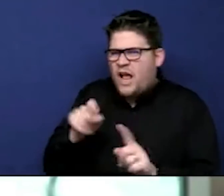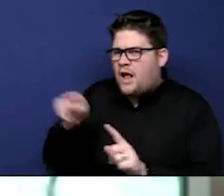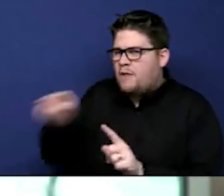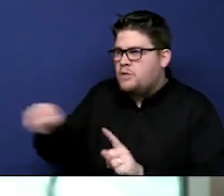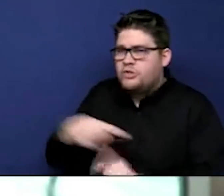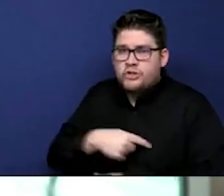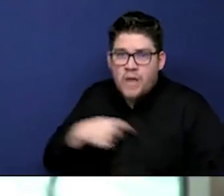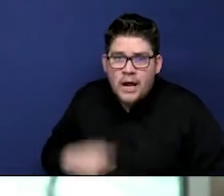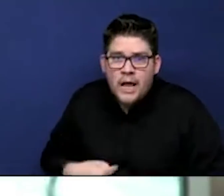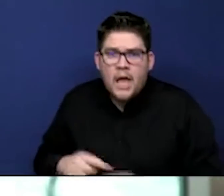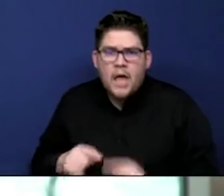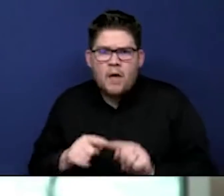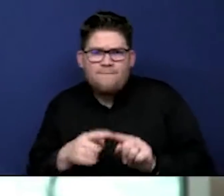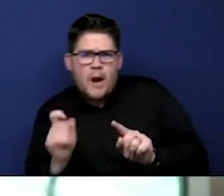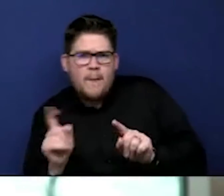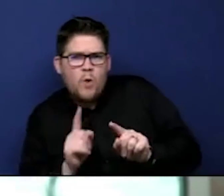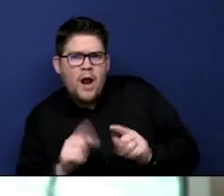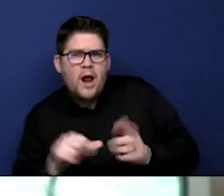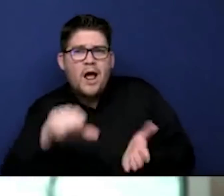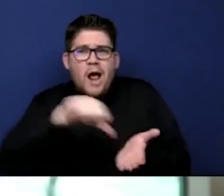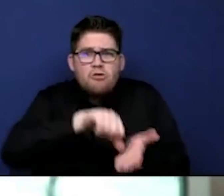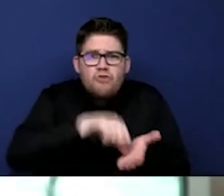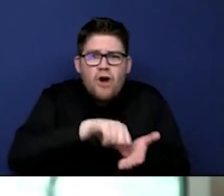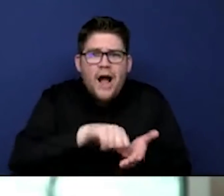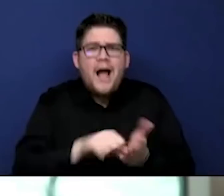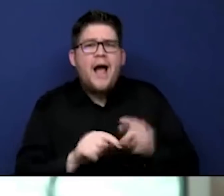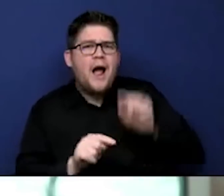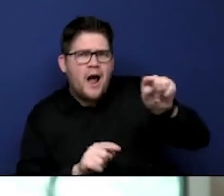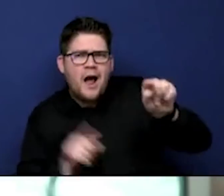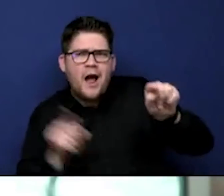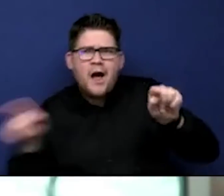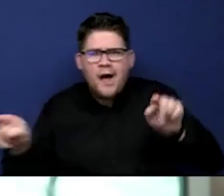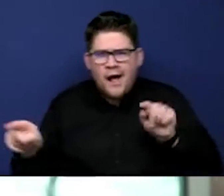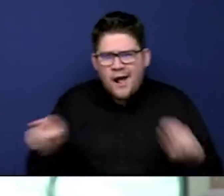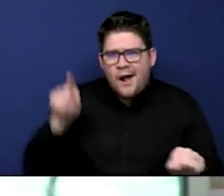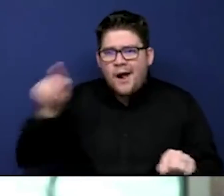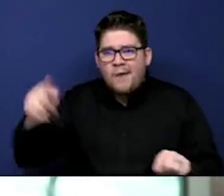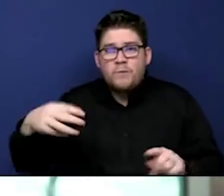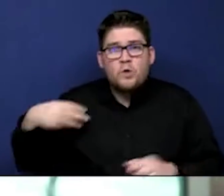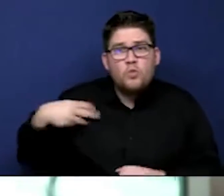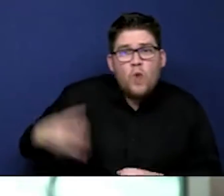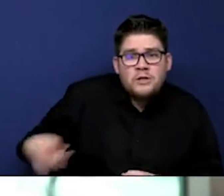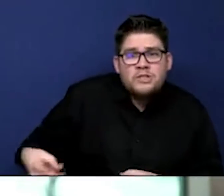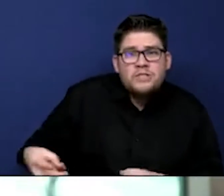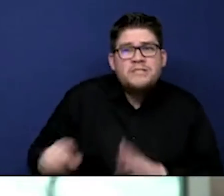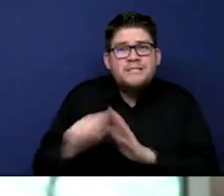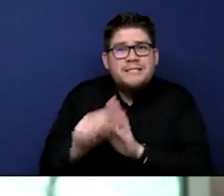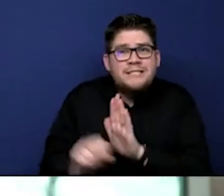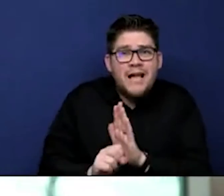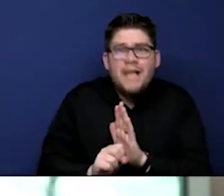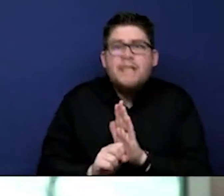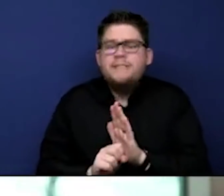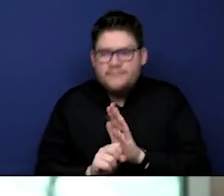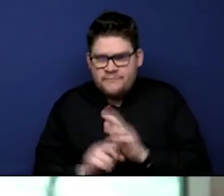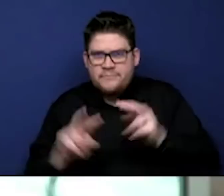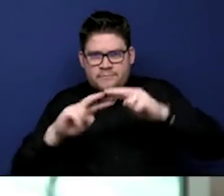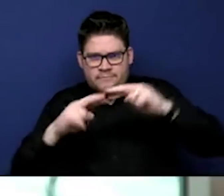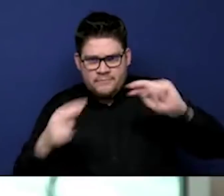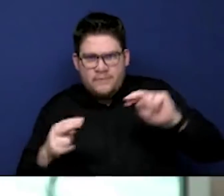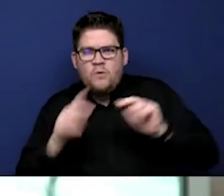we've seen most commonly are ones called B112, and now we're starting to see other ones come as